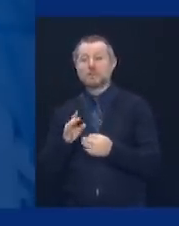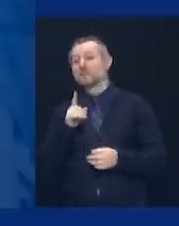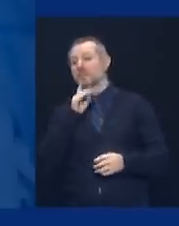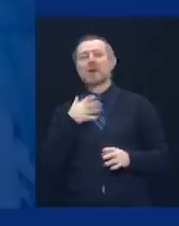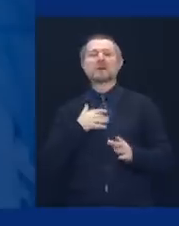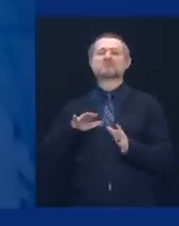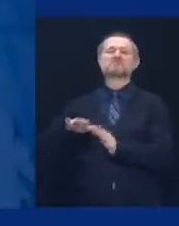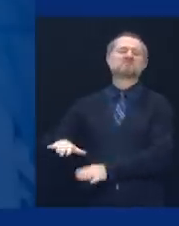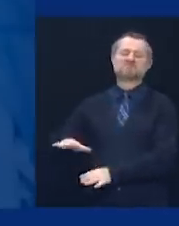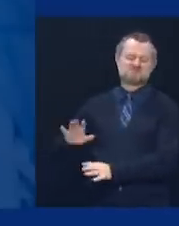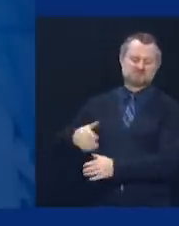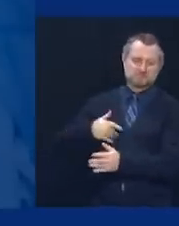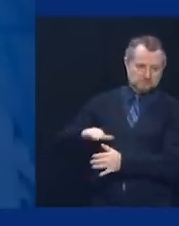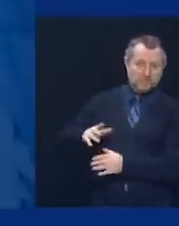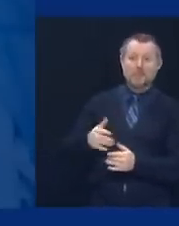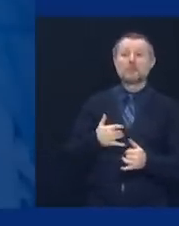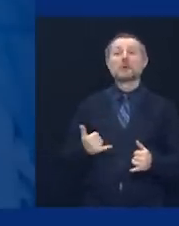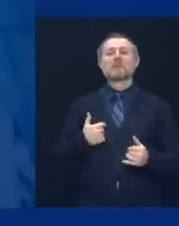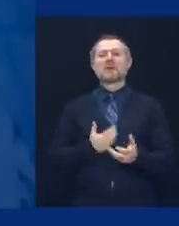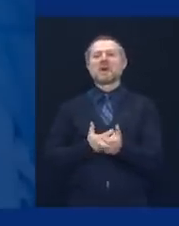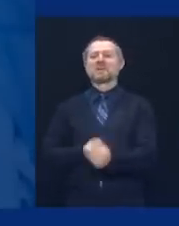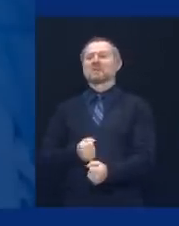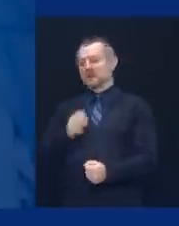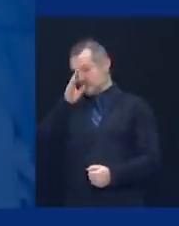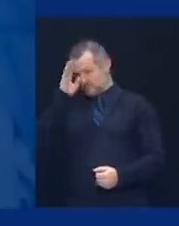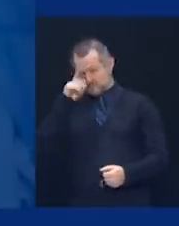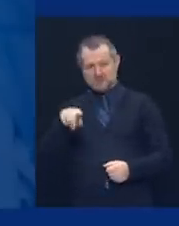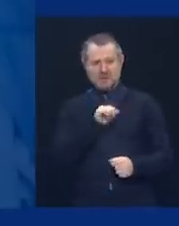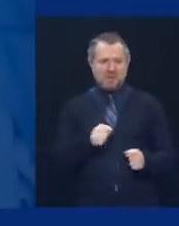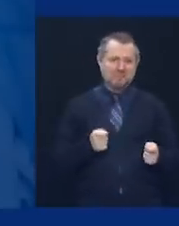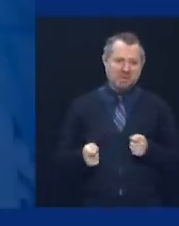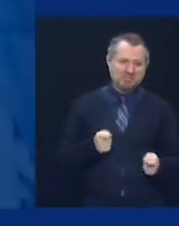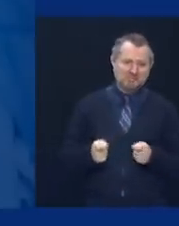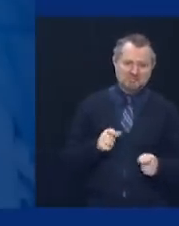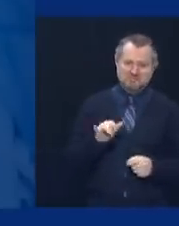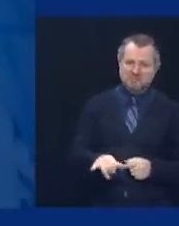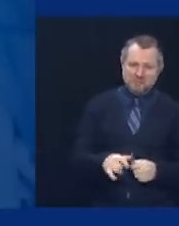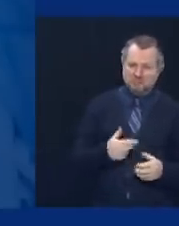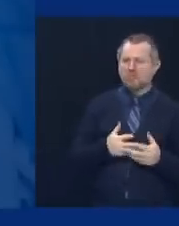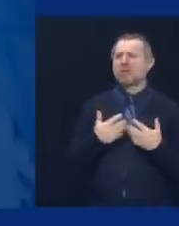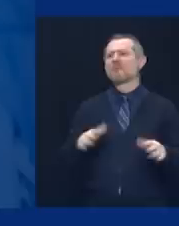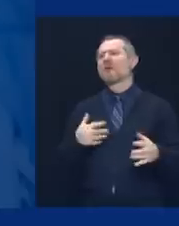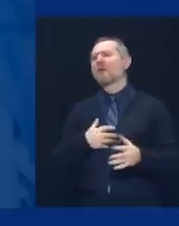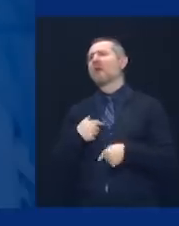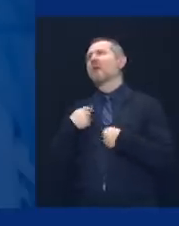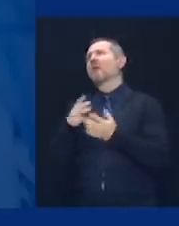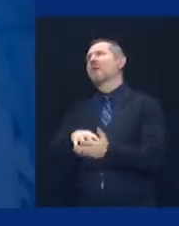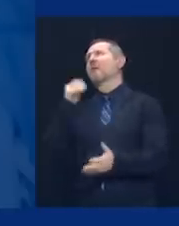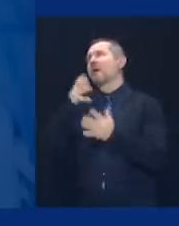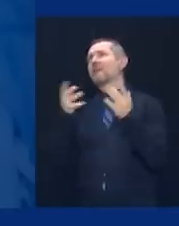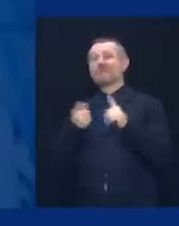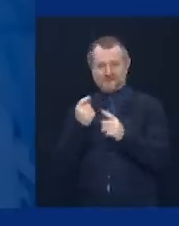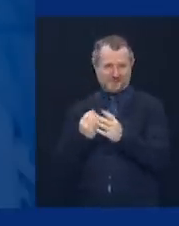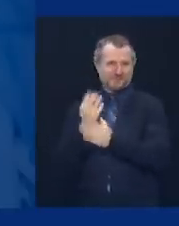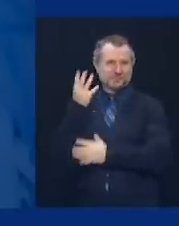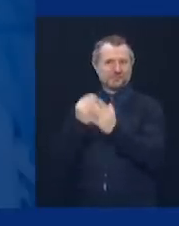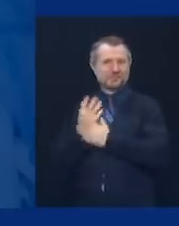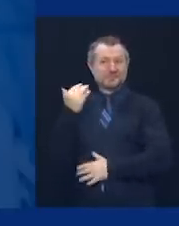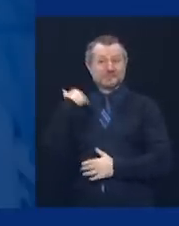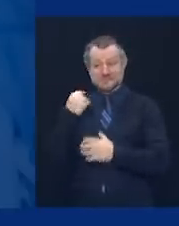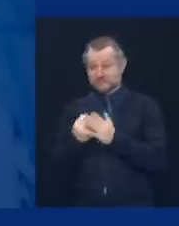this. We learned a lot in the spring. They worked together for the first time ever with